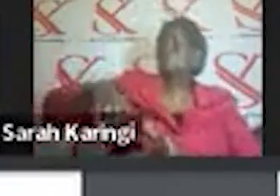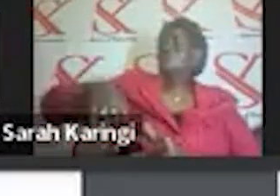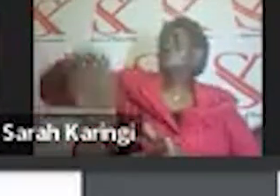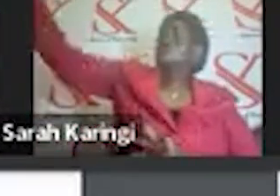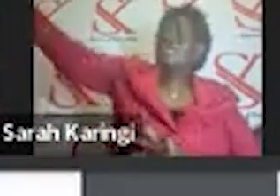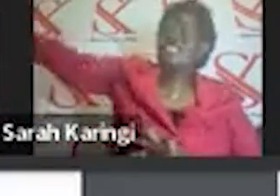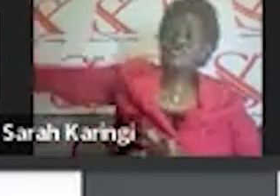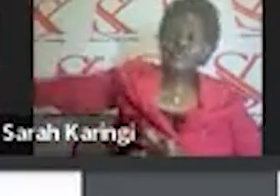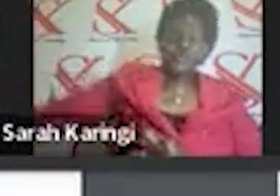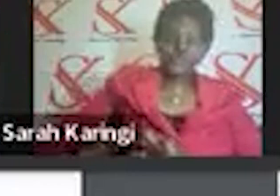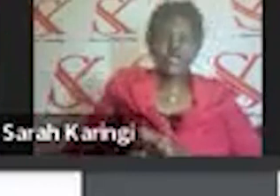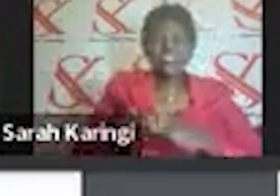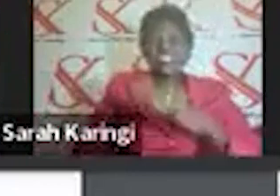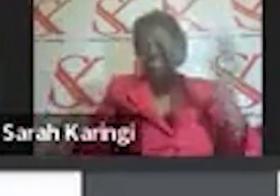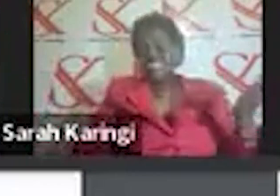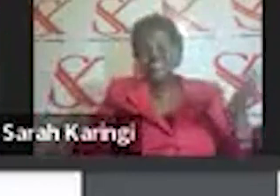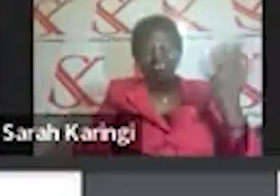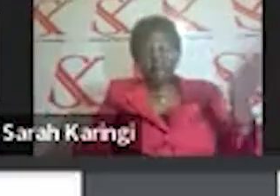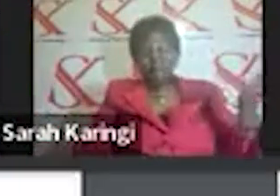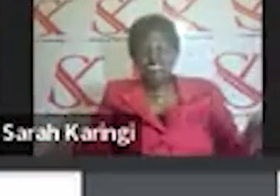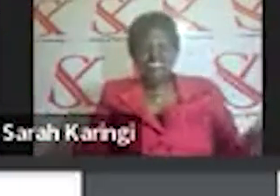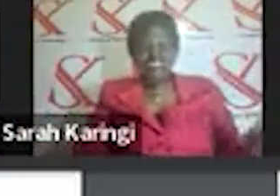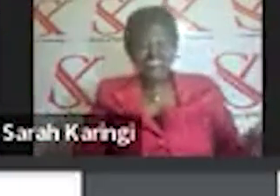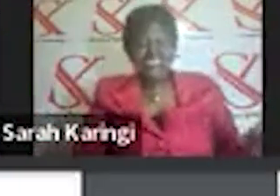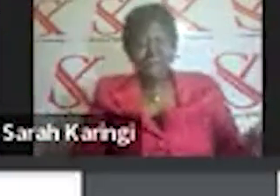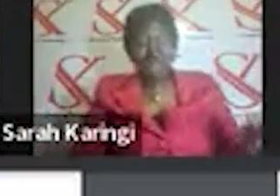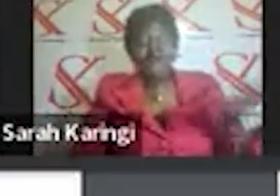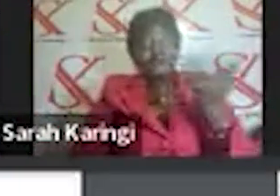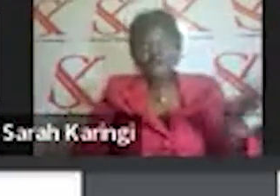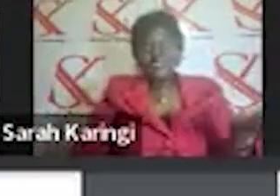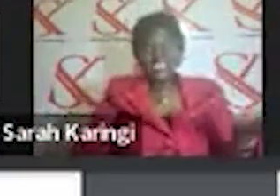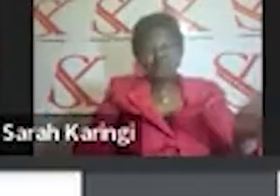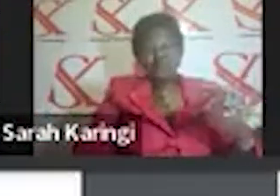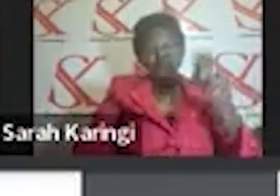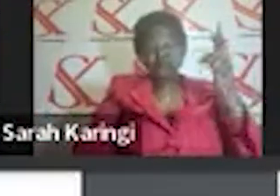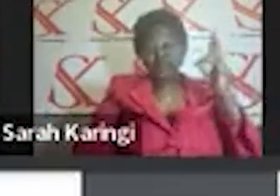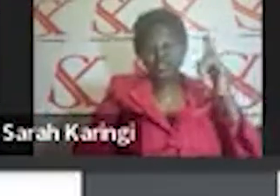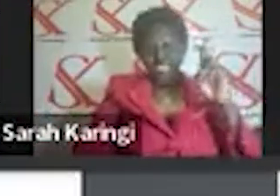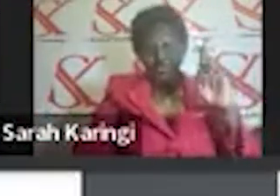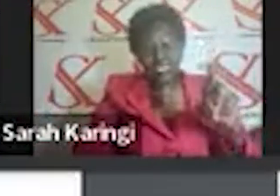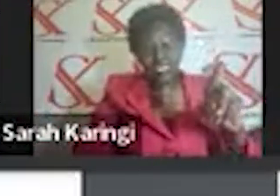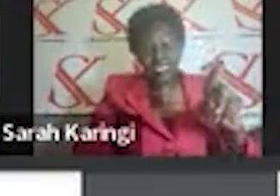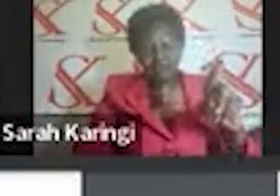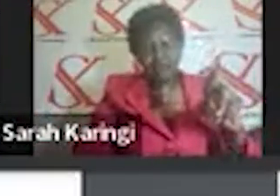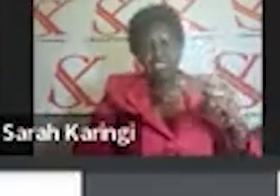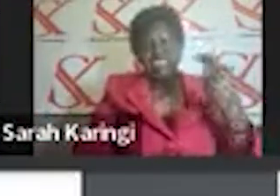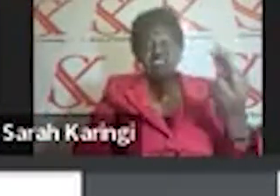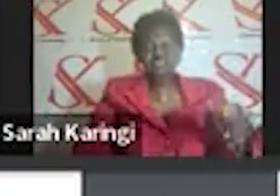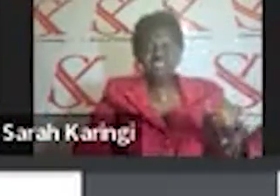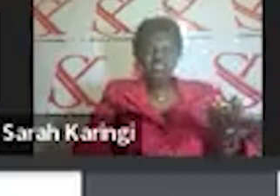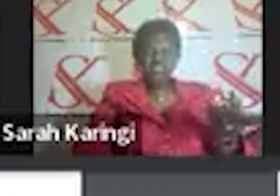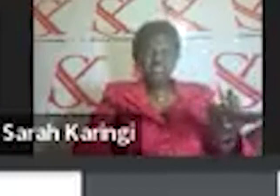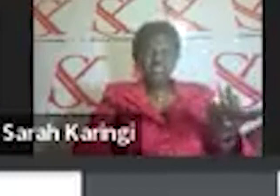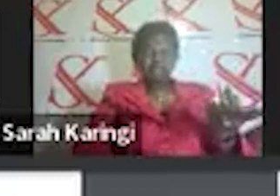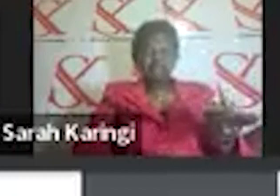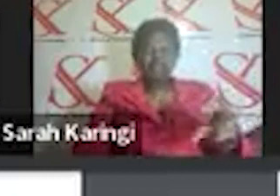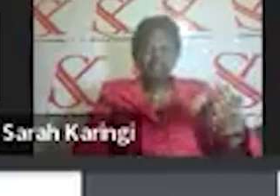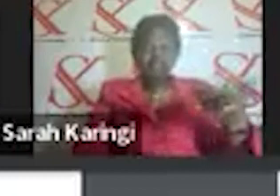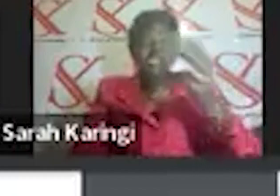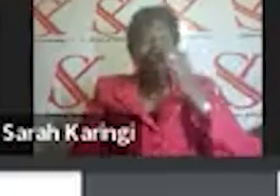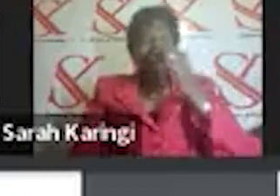man needs to go to the other shop. So I realized now this time I understand why he was doing that, because of course they are connected and they trust each